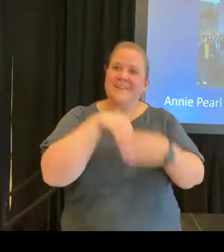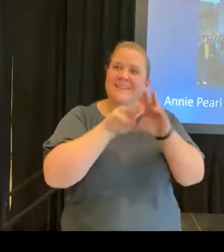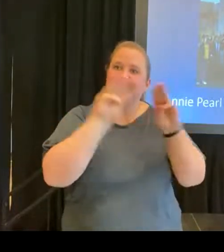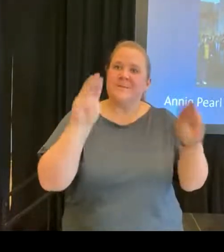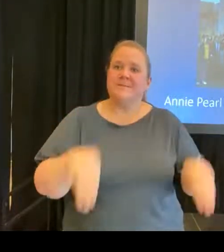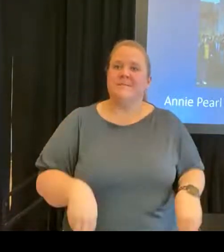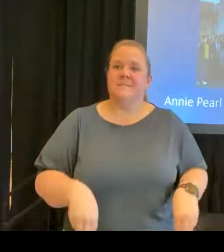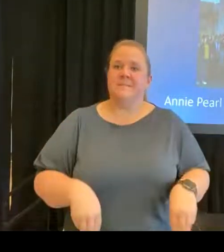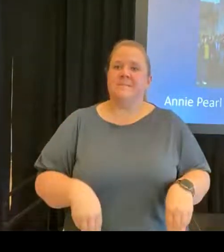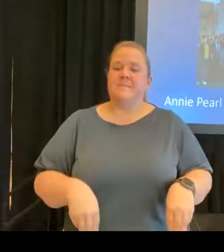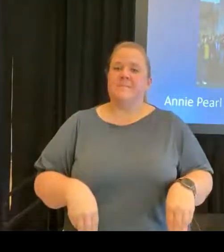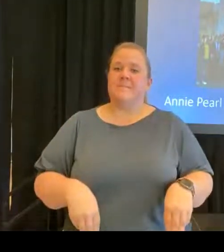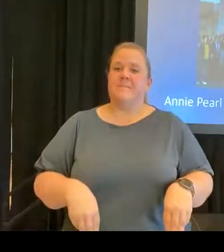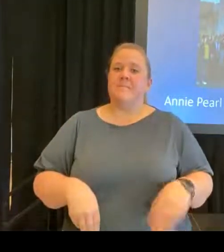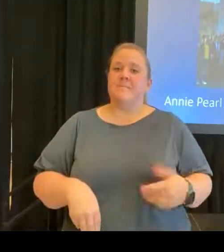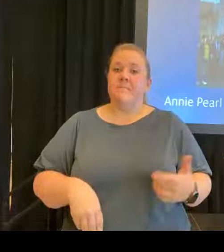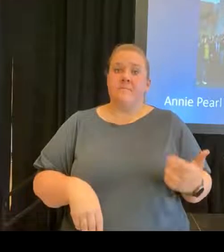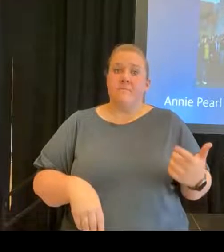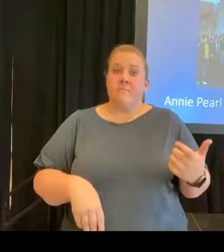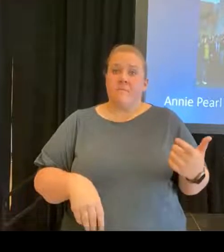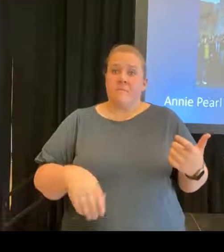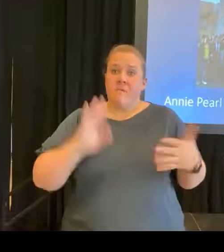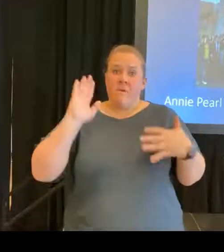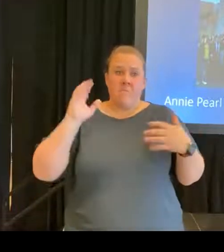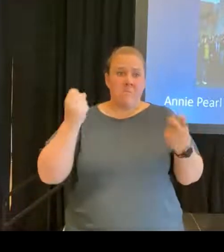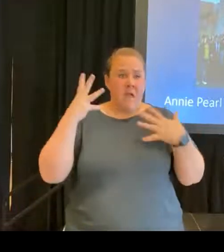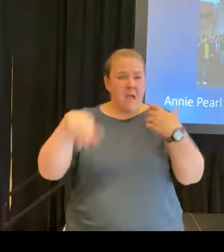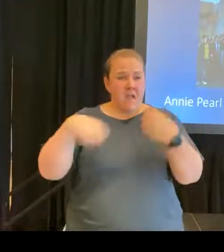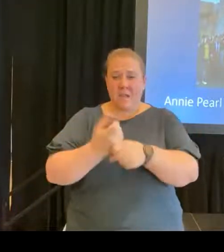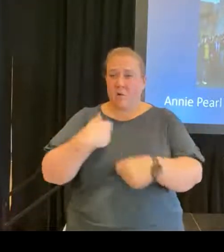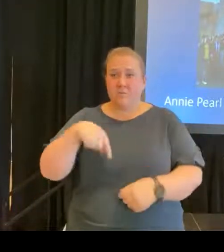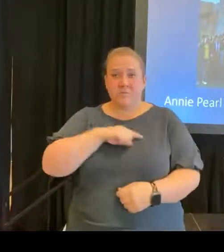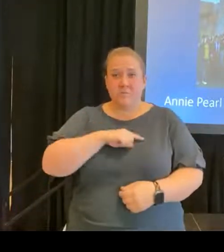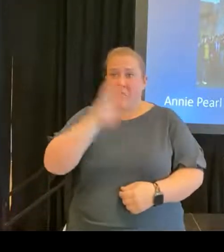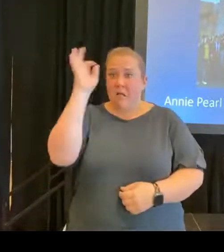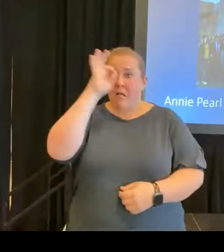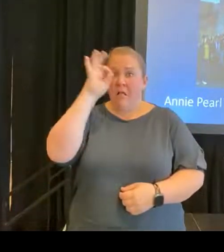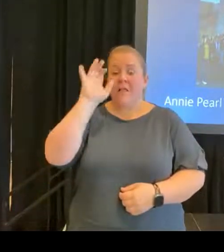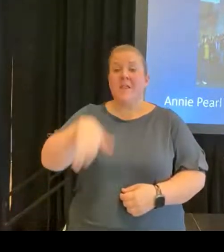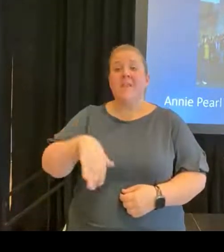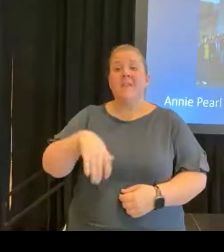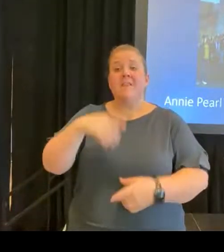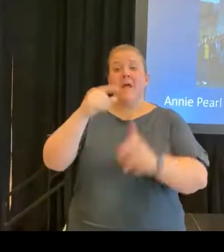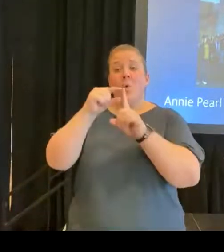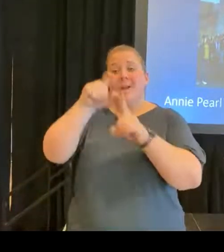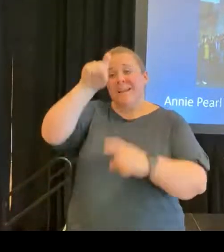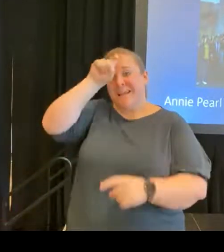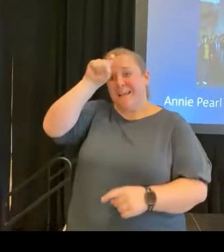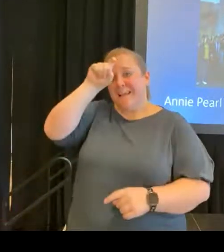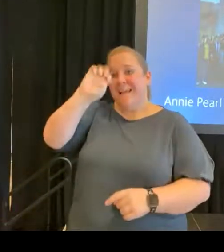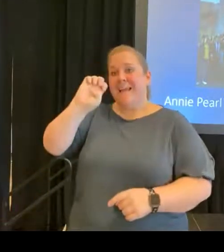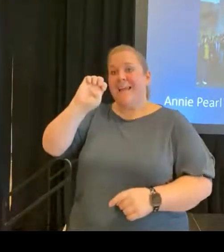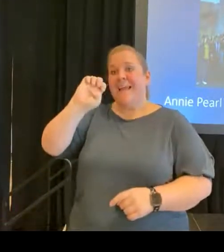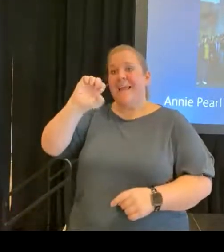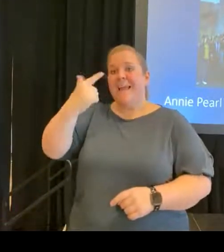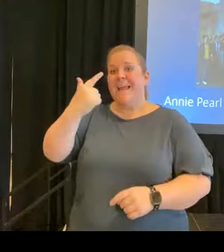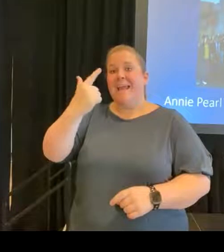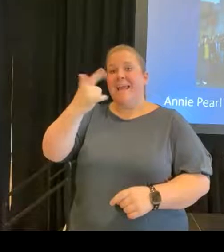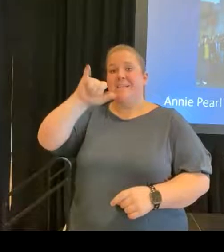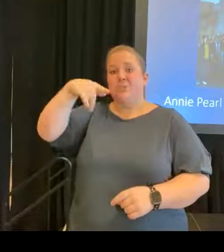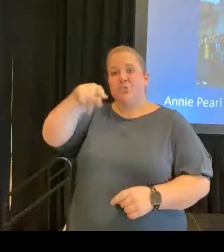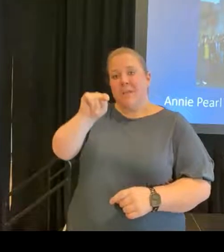museum. Because I didn't know out of all these years that the word Egypt is Greek. It's